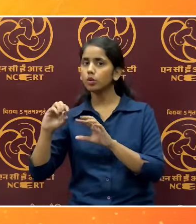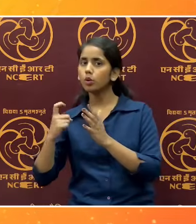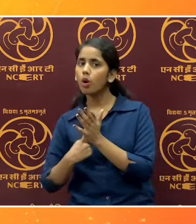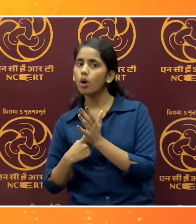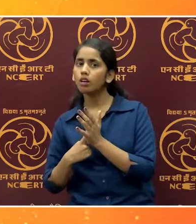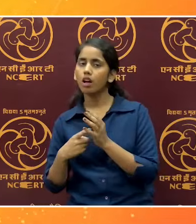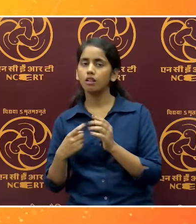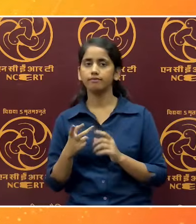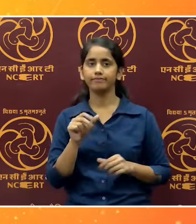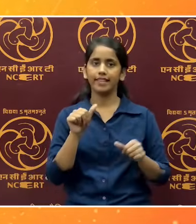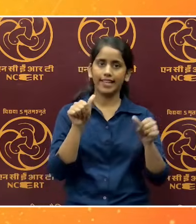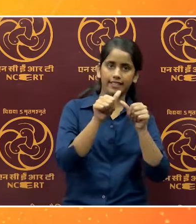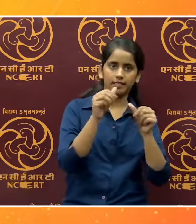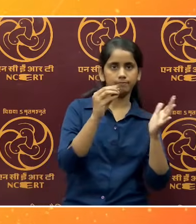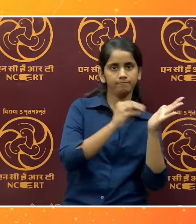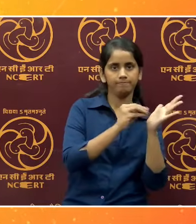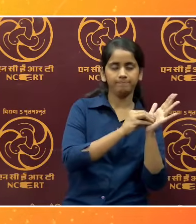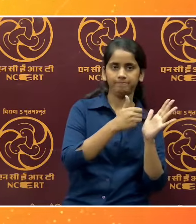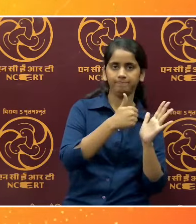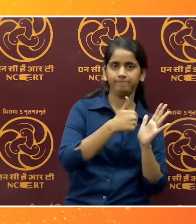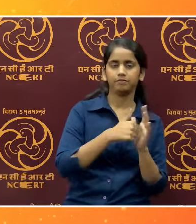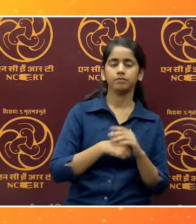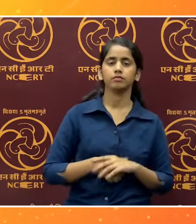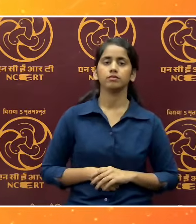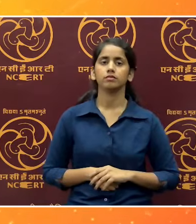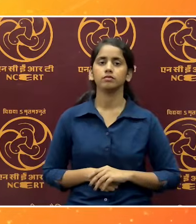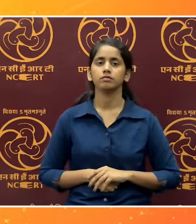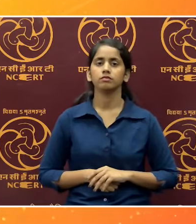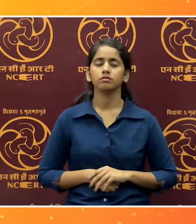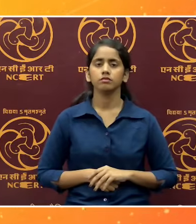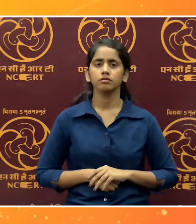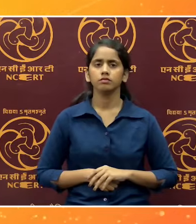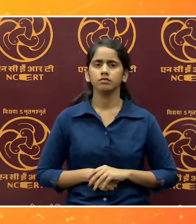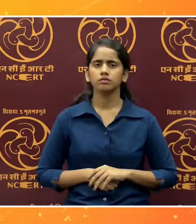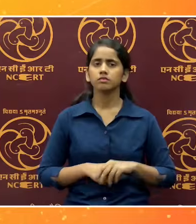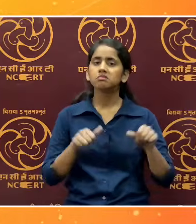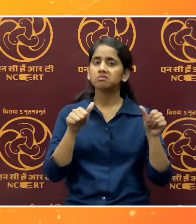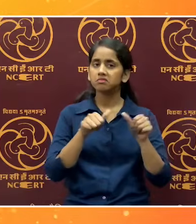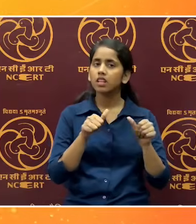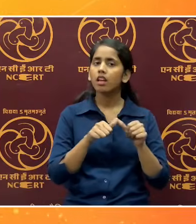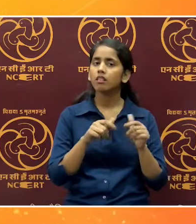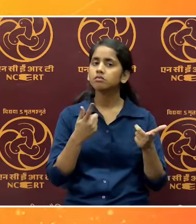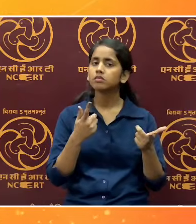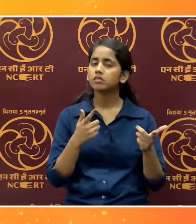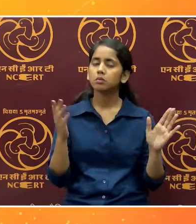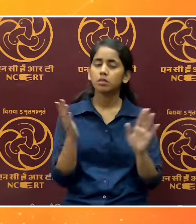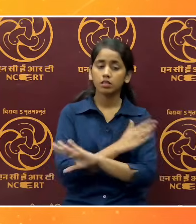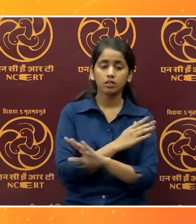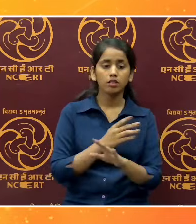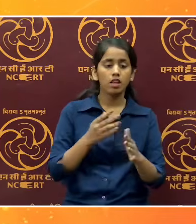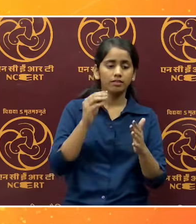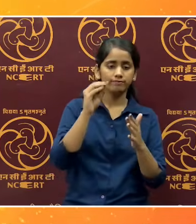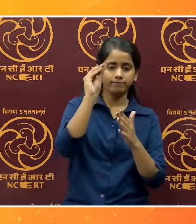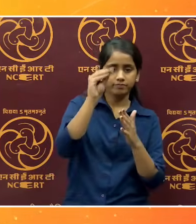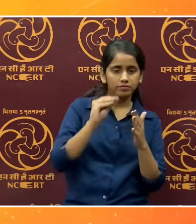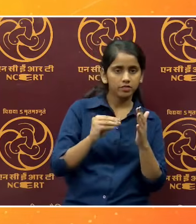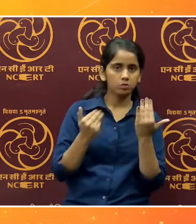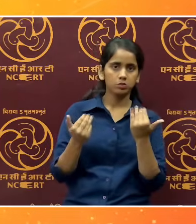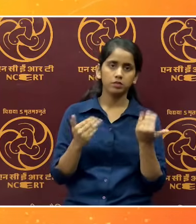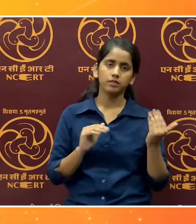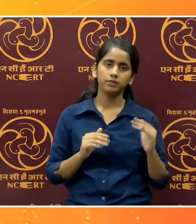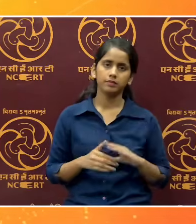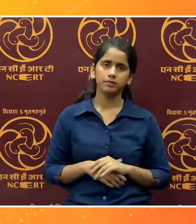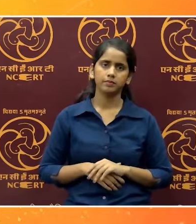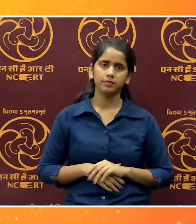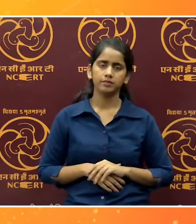because. It's option A because. So, this way we can modify the activity. But one